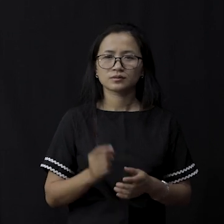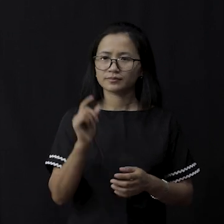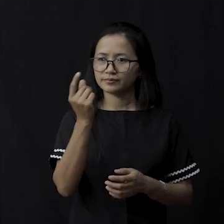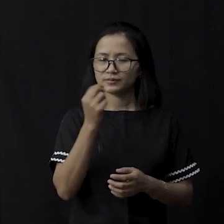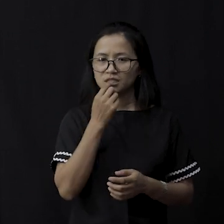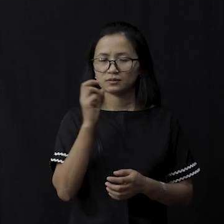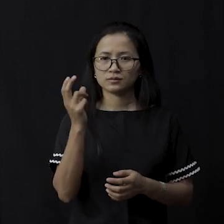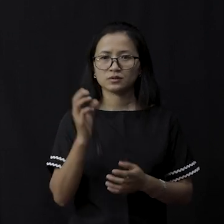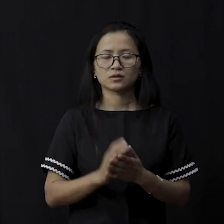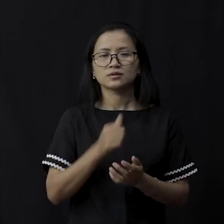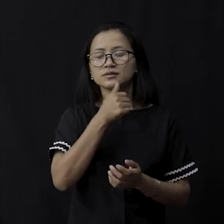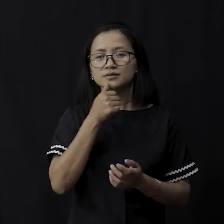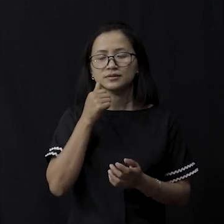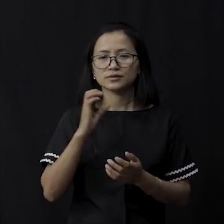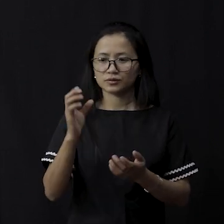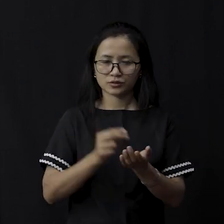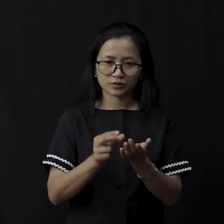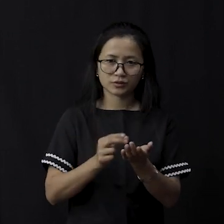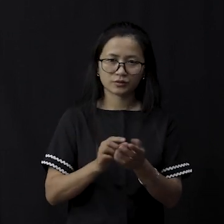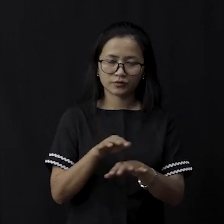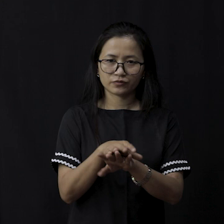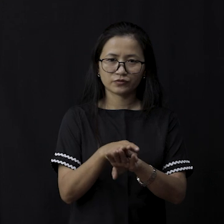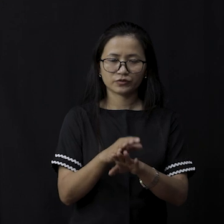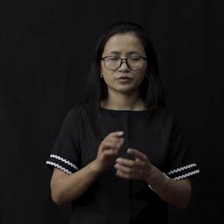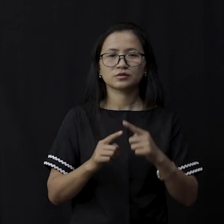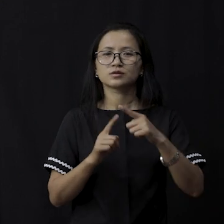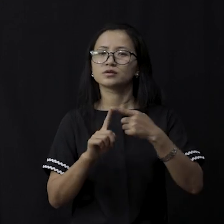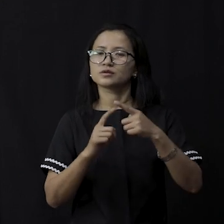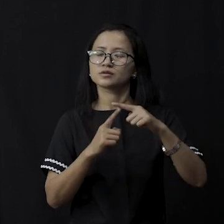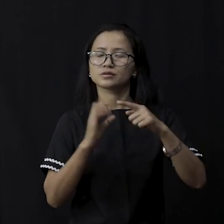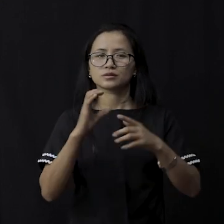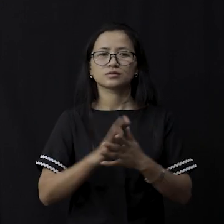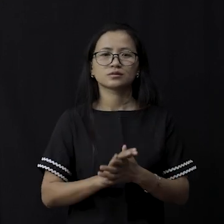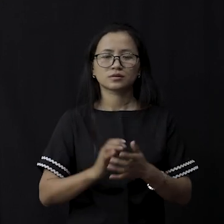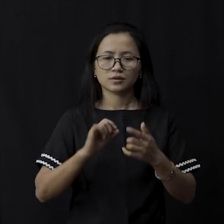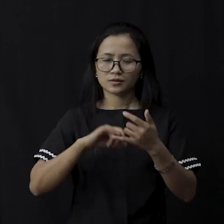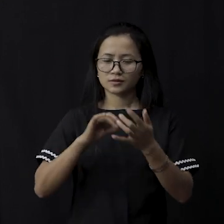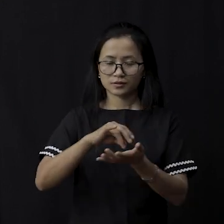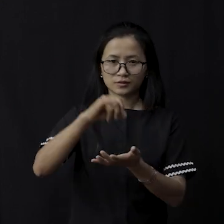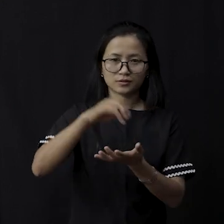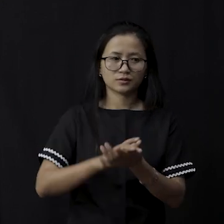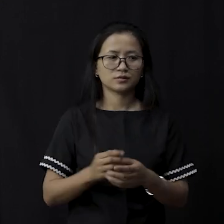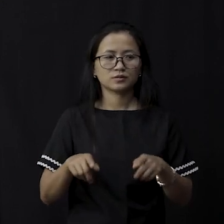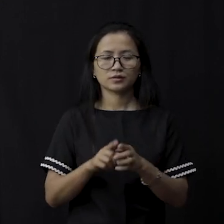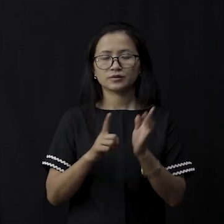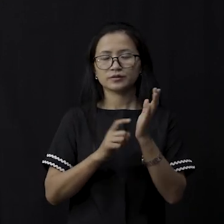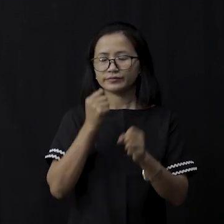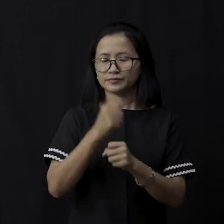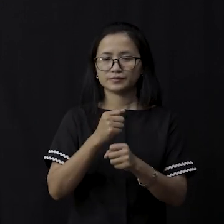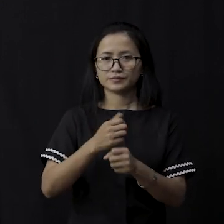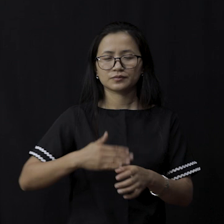eggs, milk, cheese, fish, etc. Cereal, spinach, green leafy vegetables.